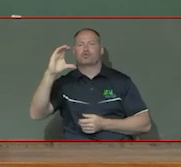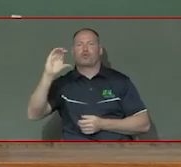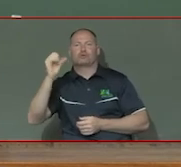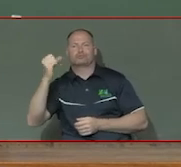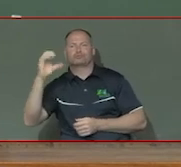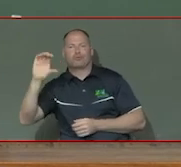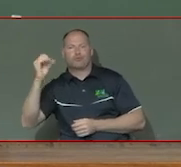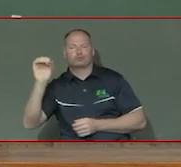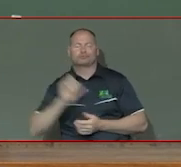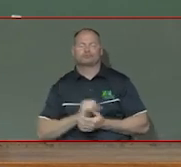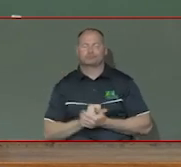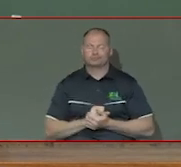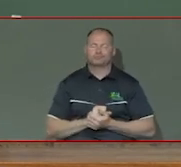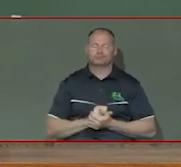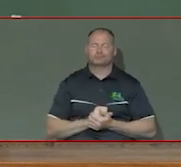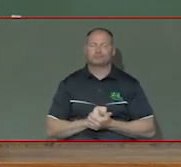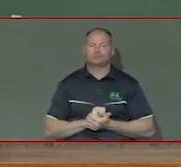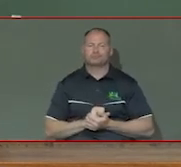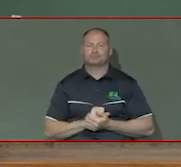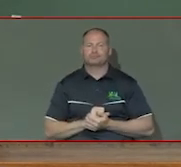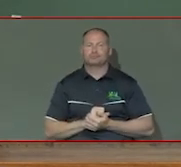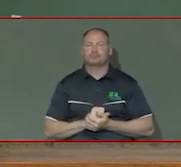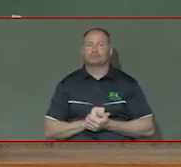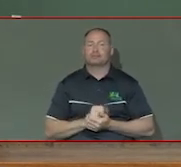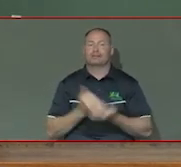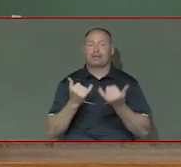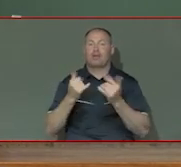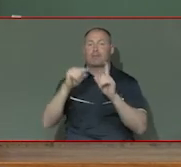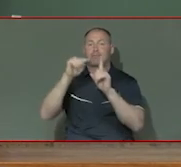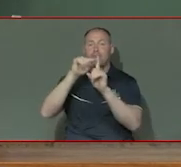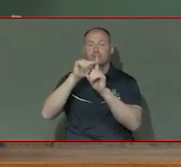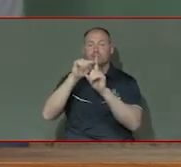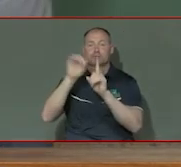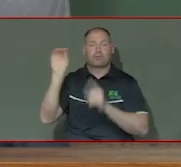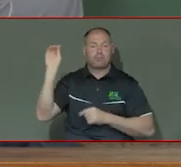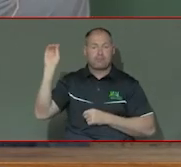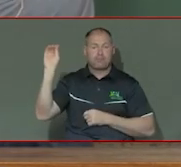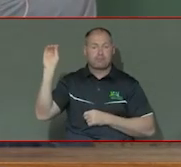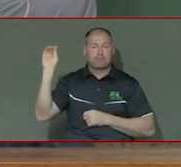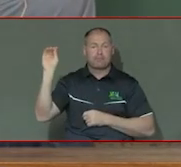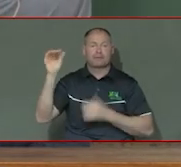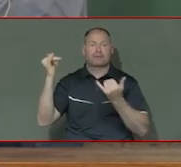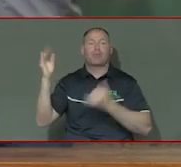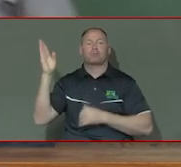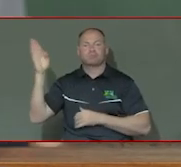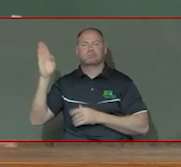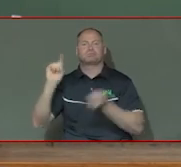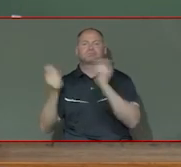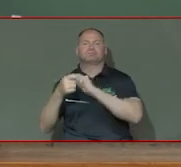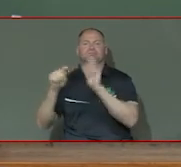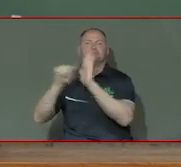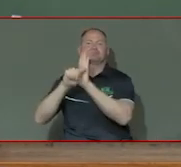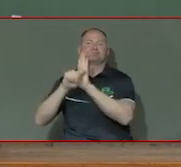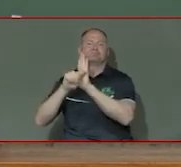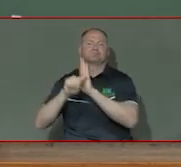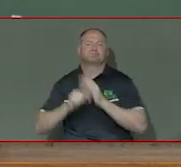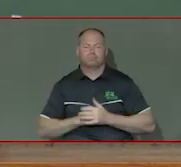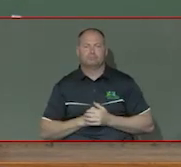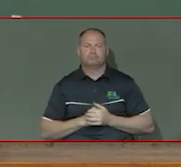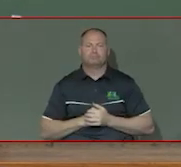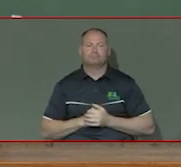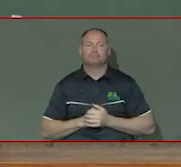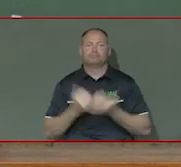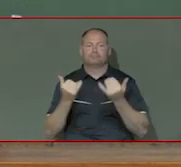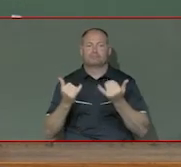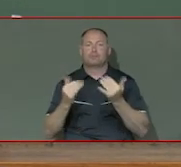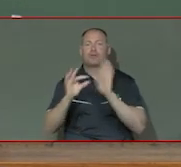If it is a positive here, then it will be a negative here. People, these reduction